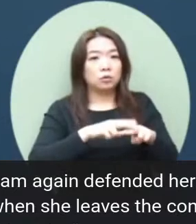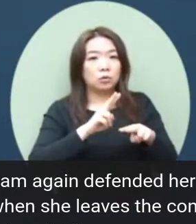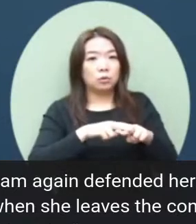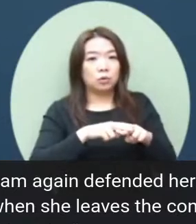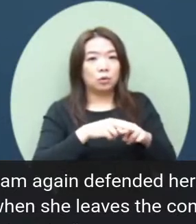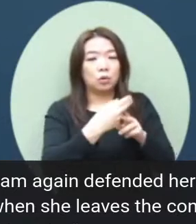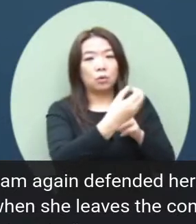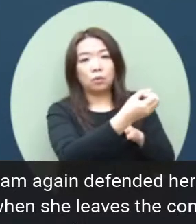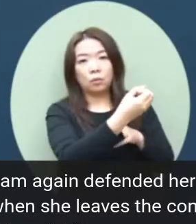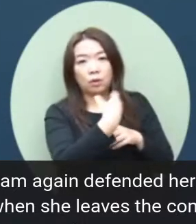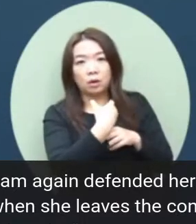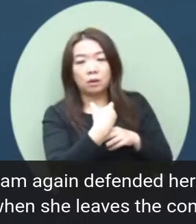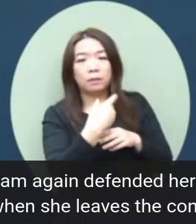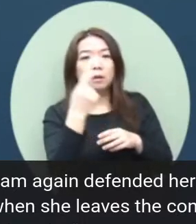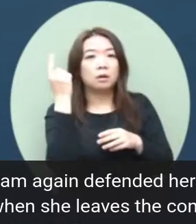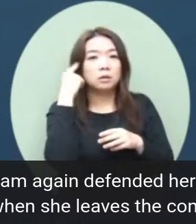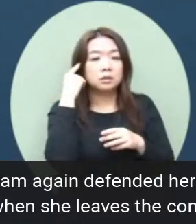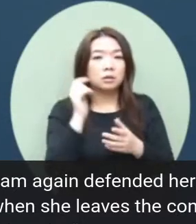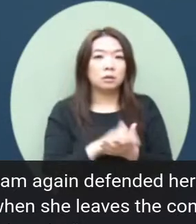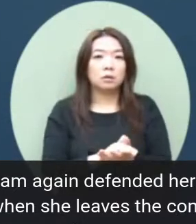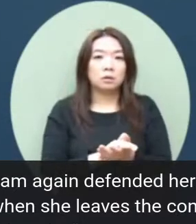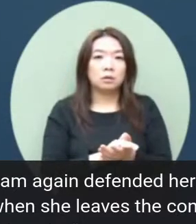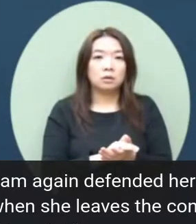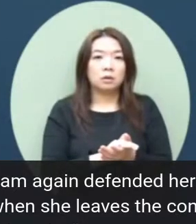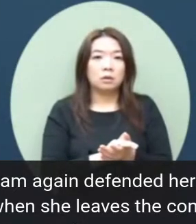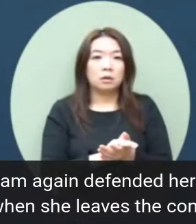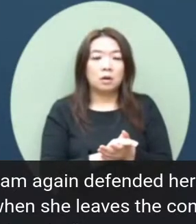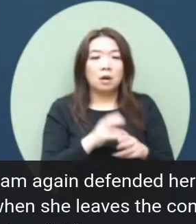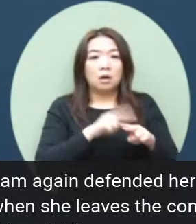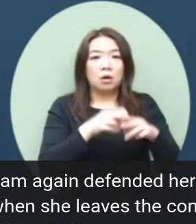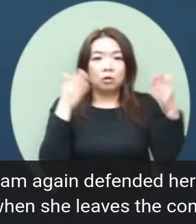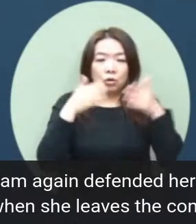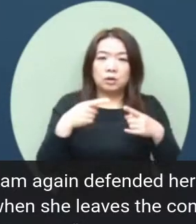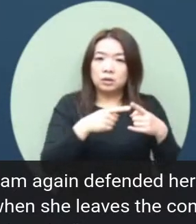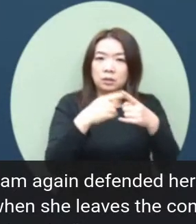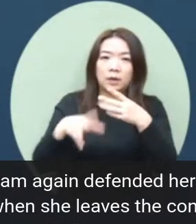about the supplies to Hong Kong.